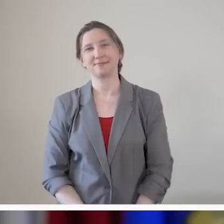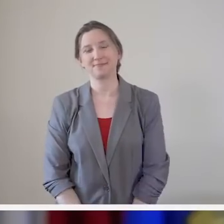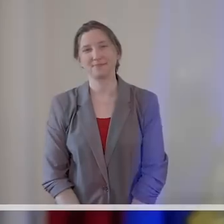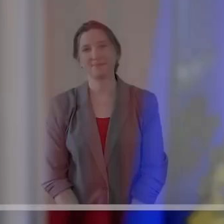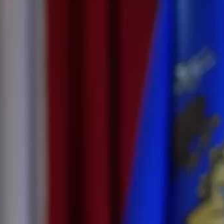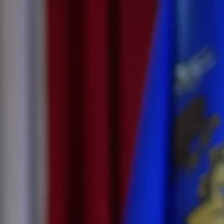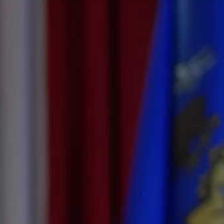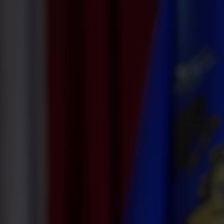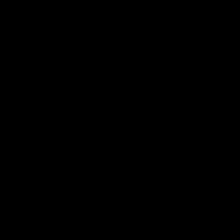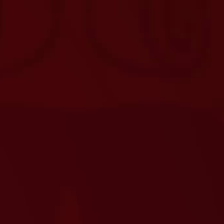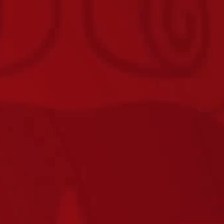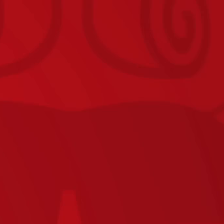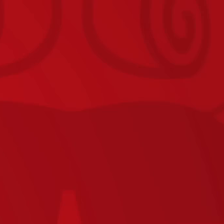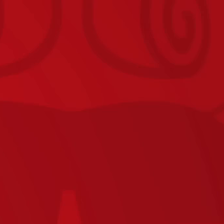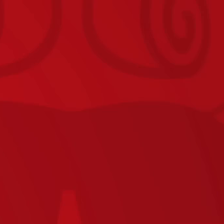candidates for degrees.